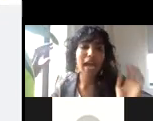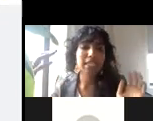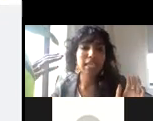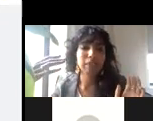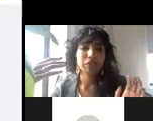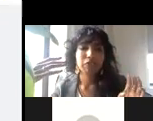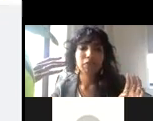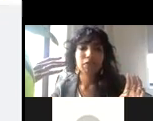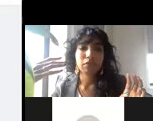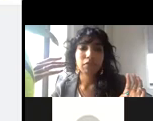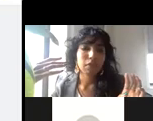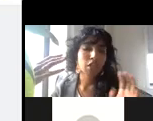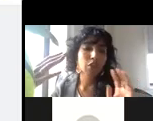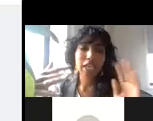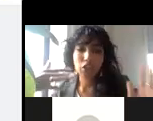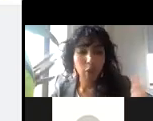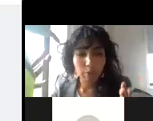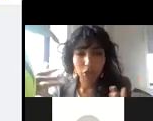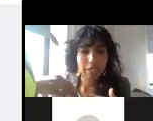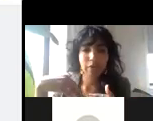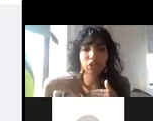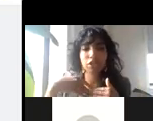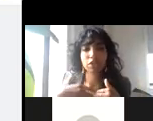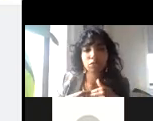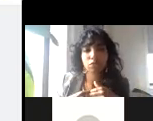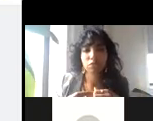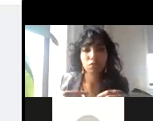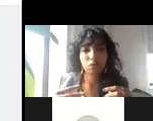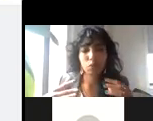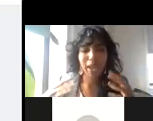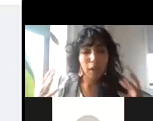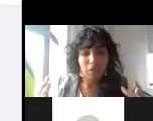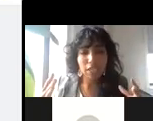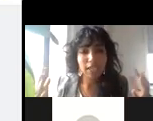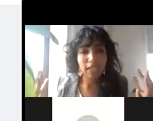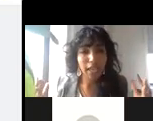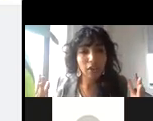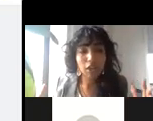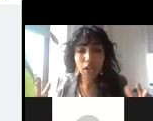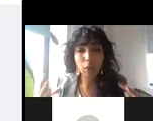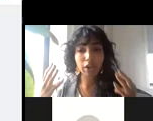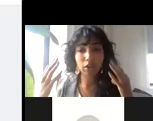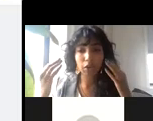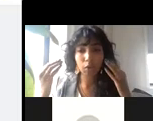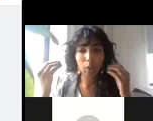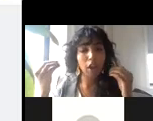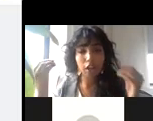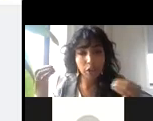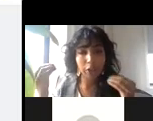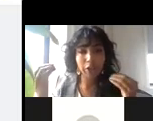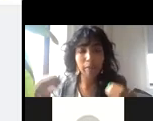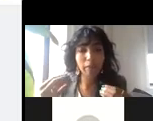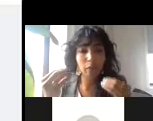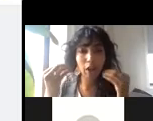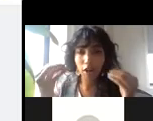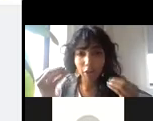we're asking, and you can answer one or both of these questions. Where would this care occur? What, where are you